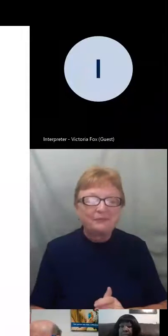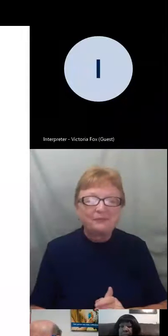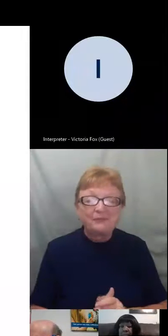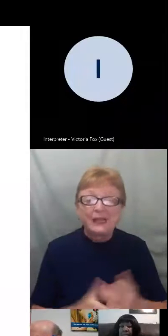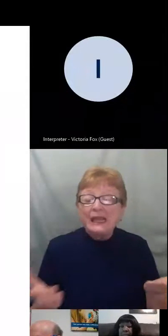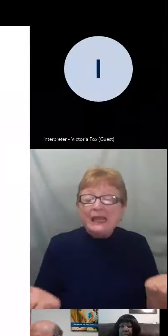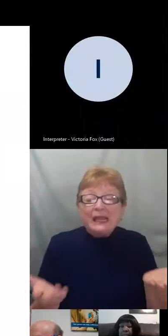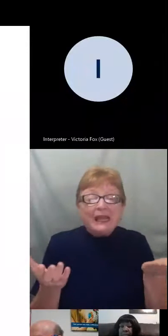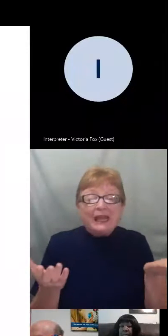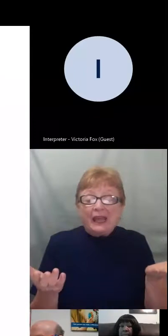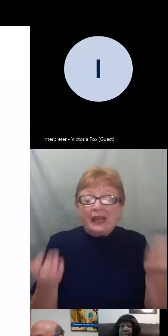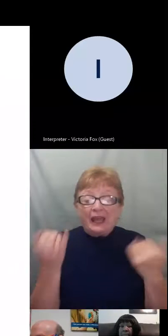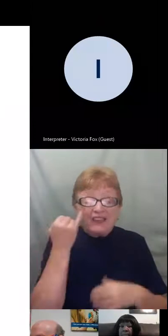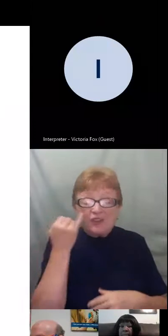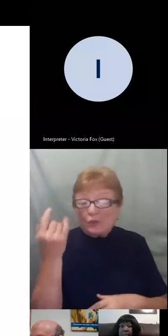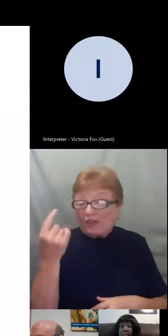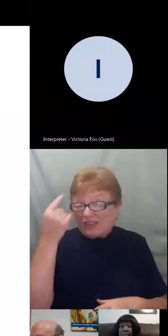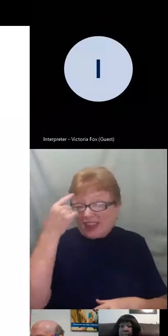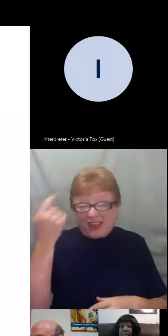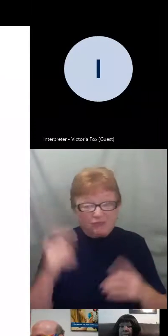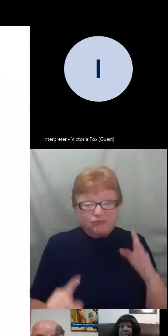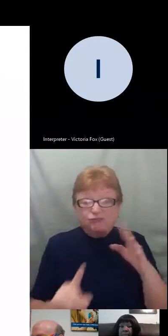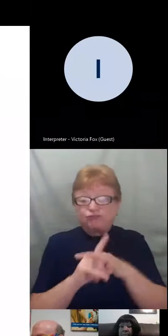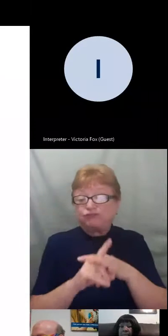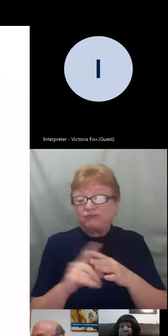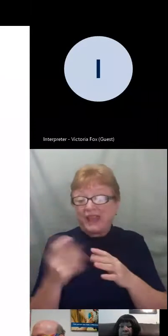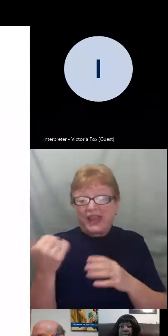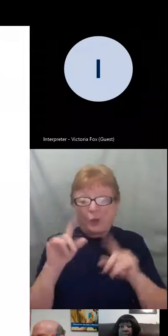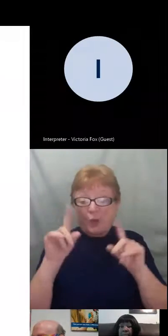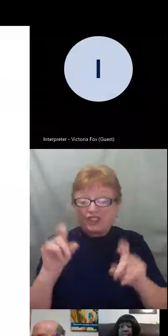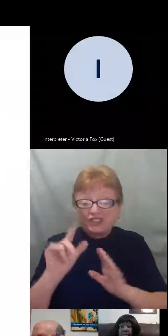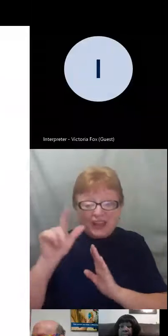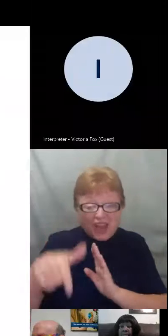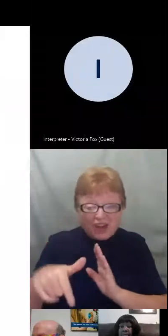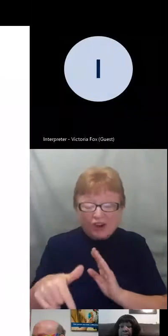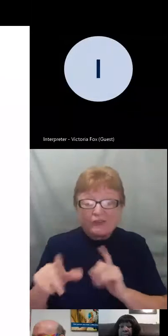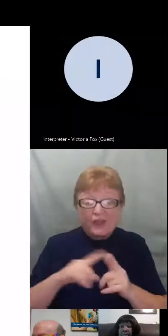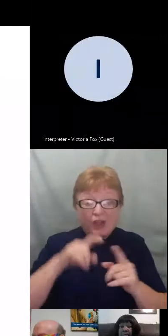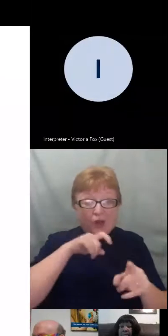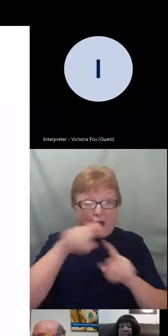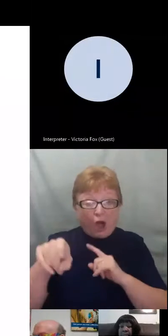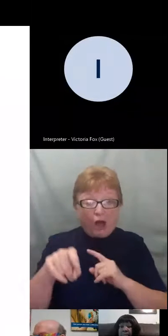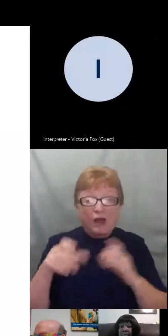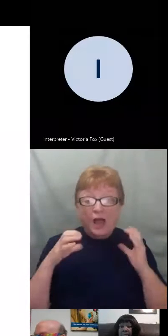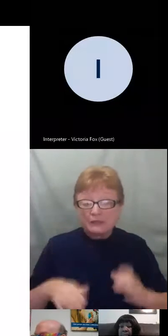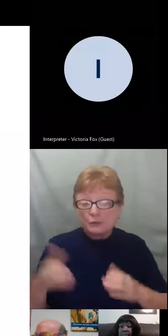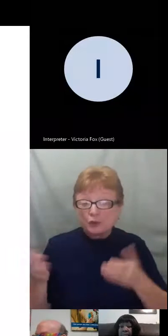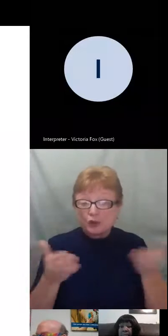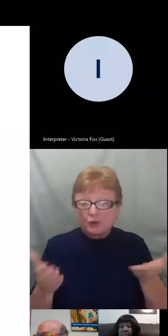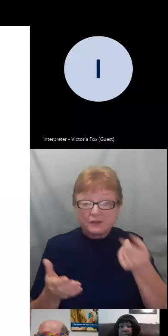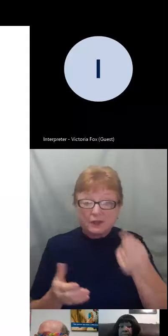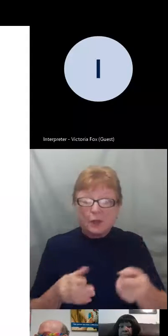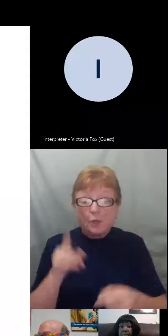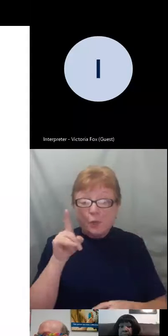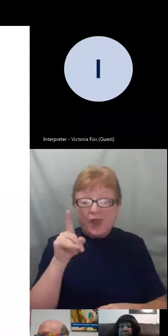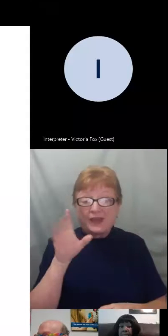If you think of any questions later on, you can call customer service, which is